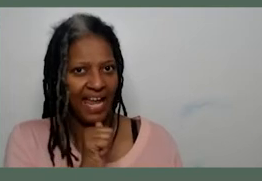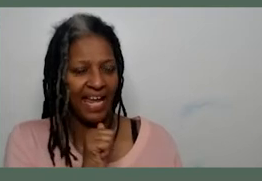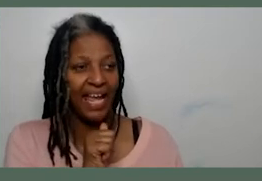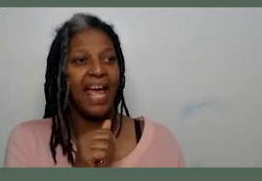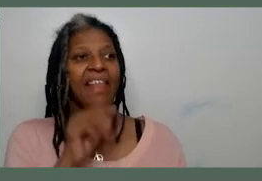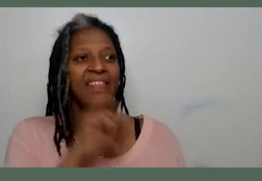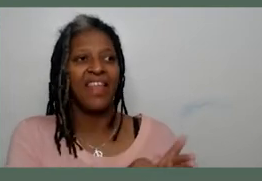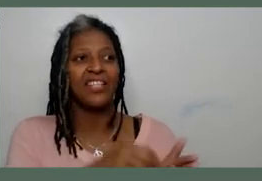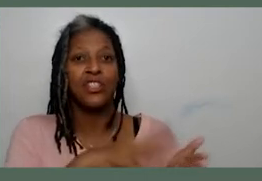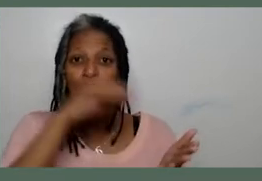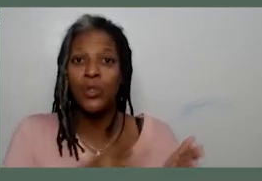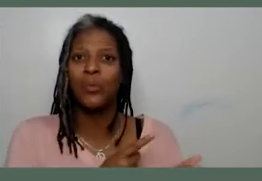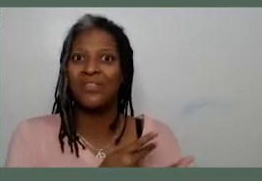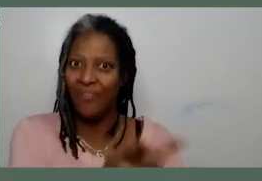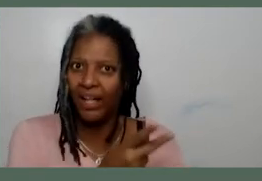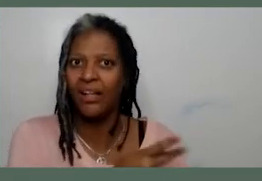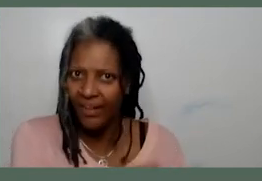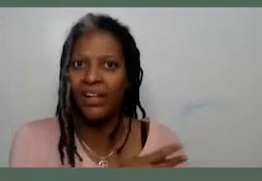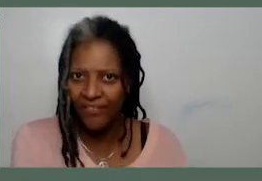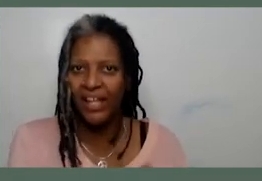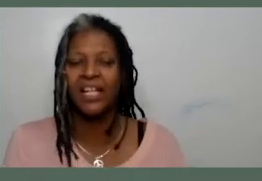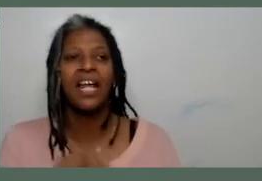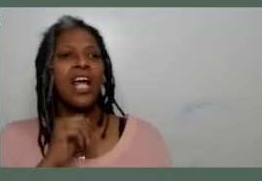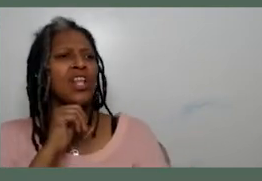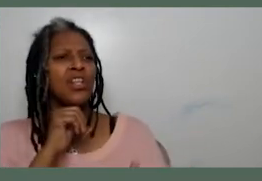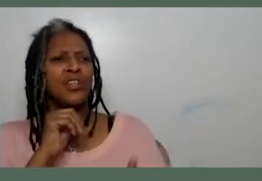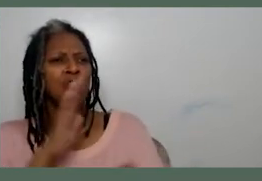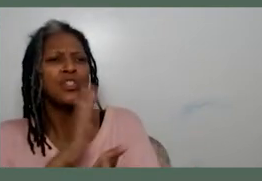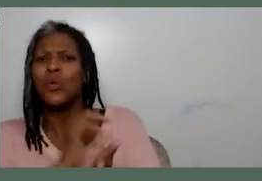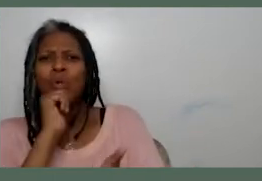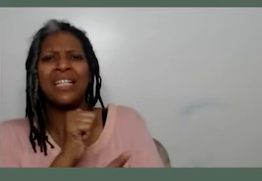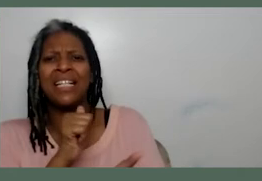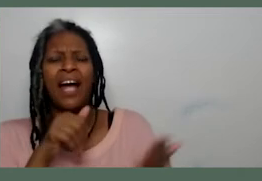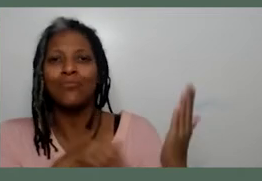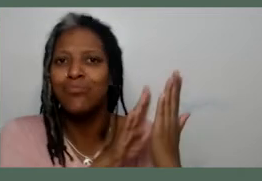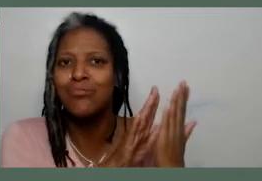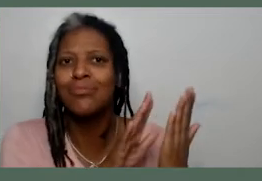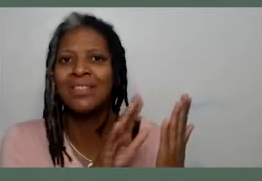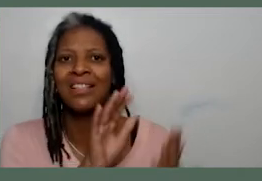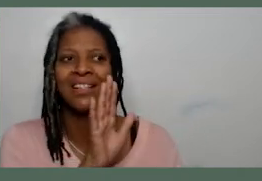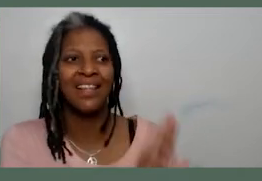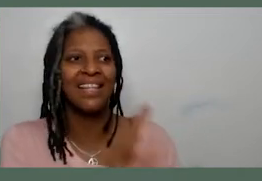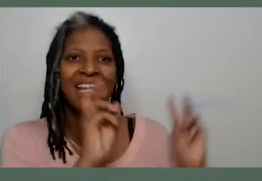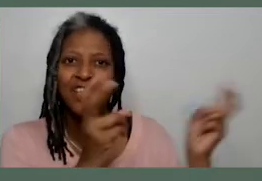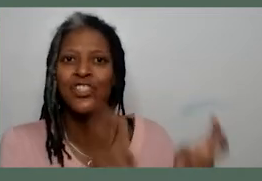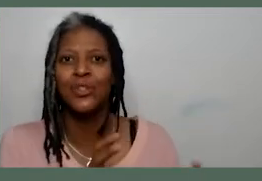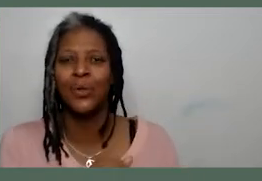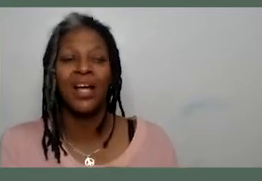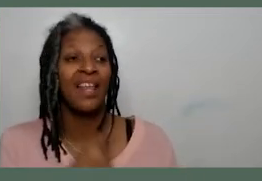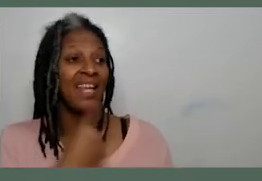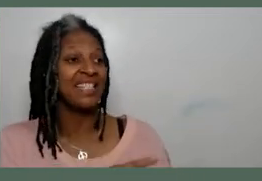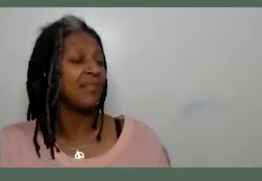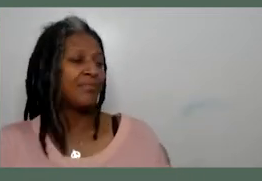addressing the sexual violence that they were experiencing or helping in any way in terms of that matter, they said, she can't come to school anymore. She's